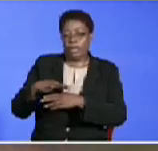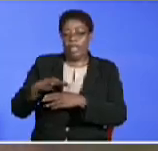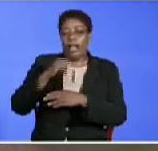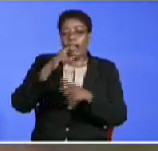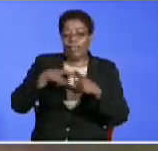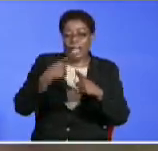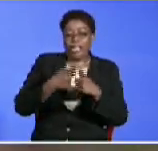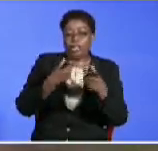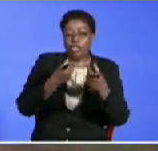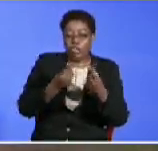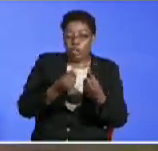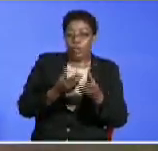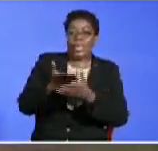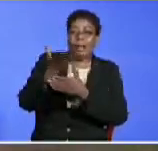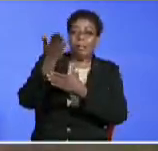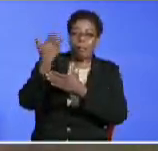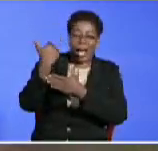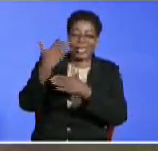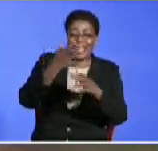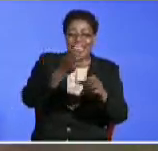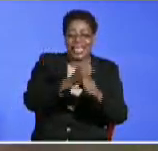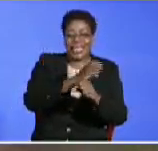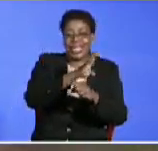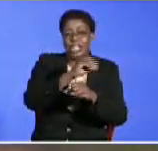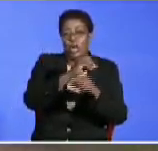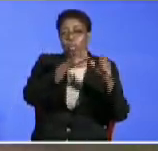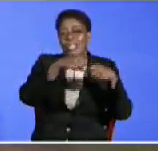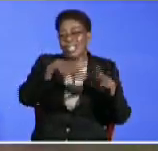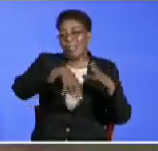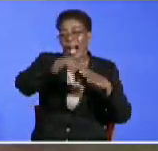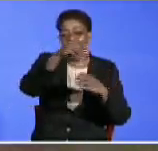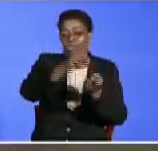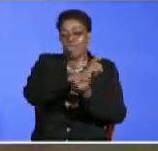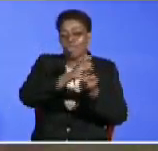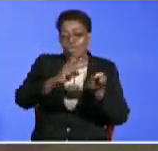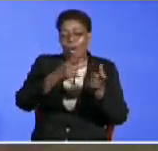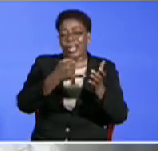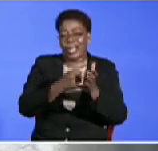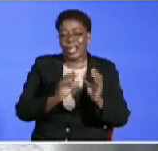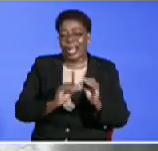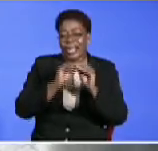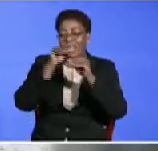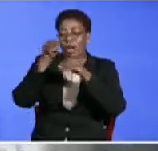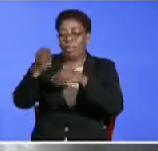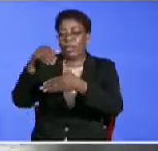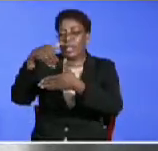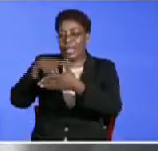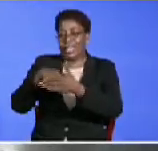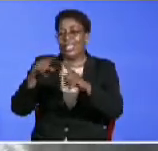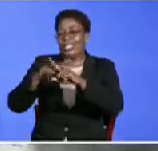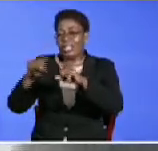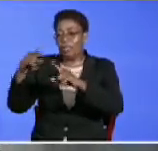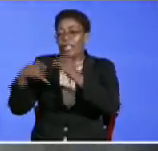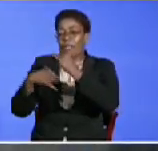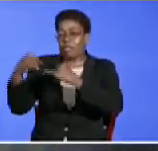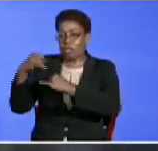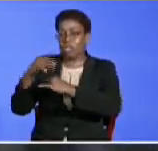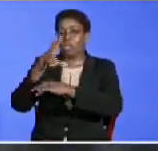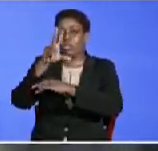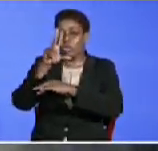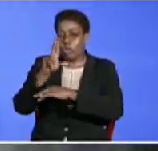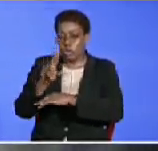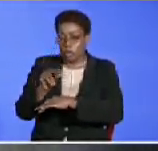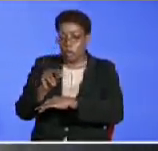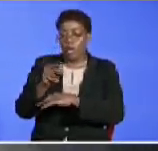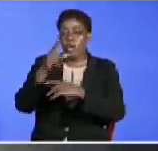in the past, which is normally we kind of just take ecosystems out, destroy them, and just put in whatever type of infrastructure. No, we need to do a better job